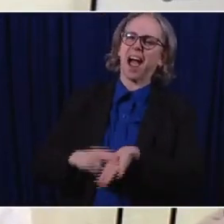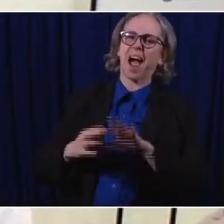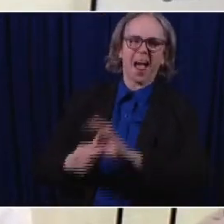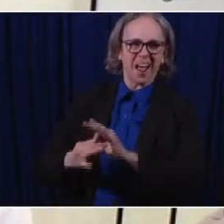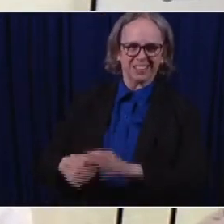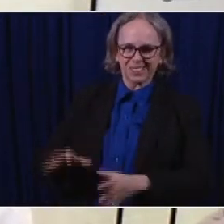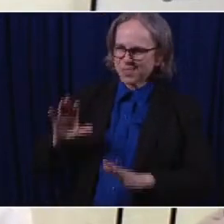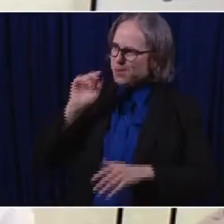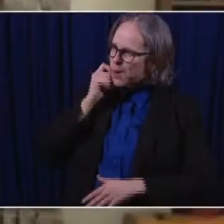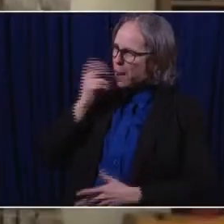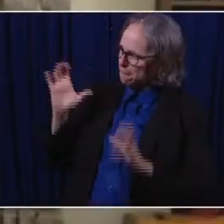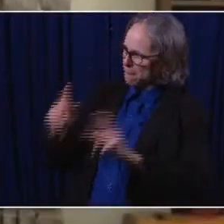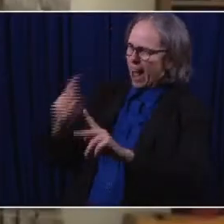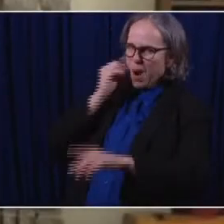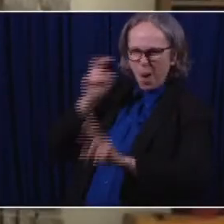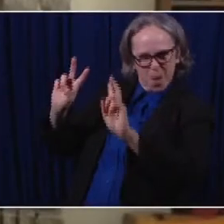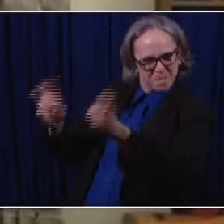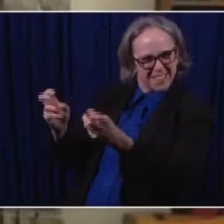we have